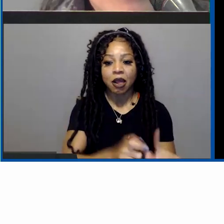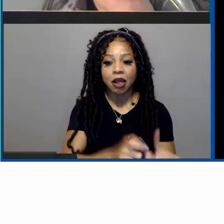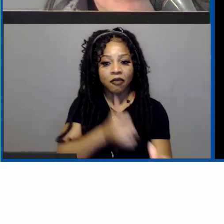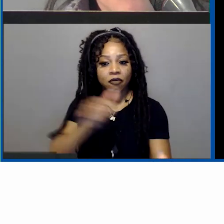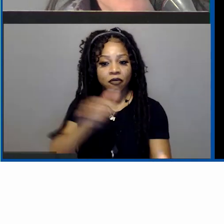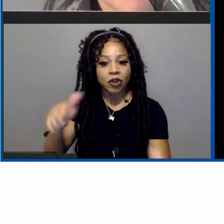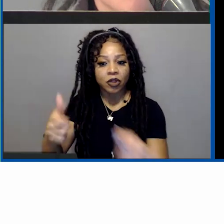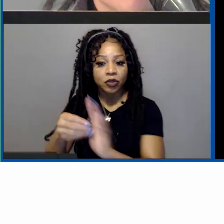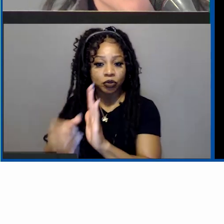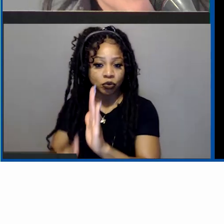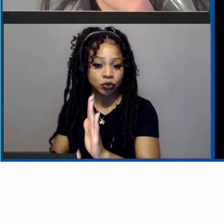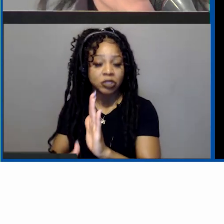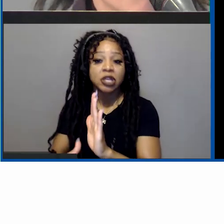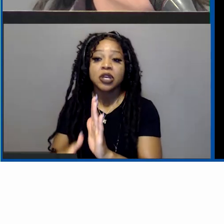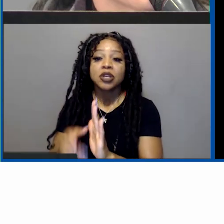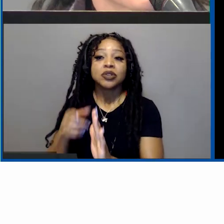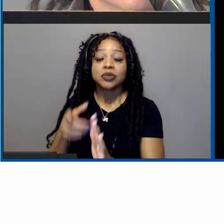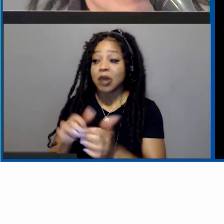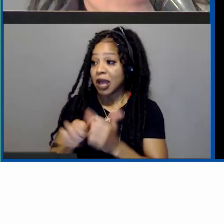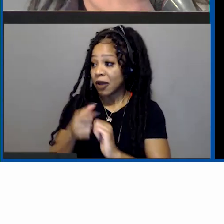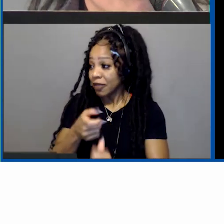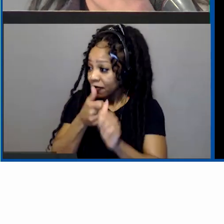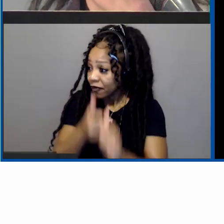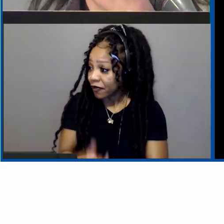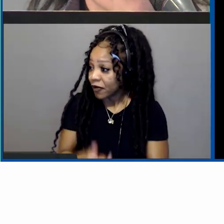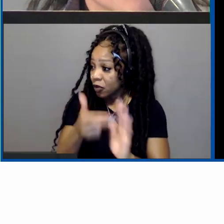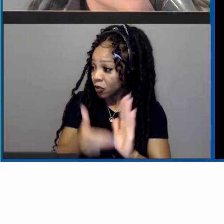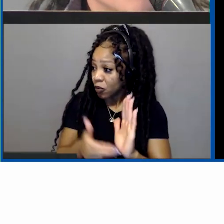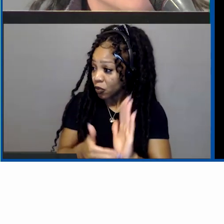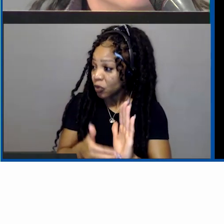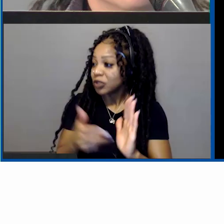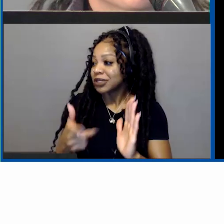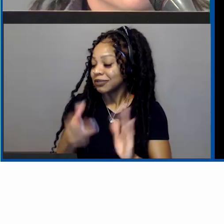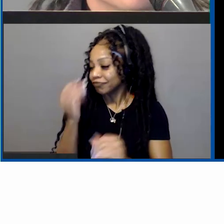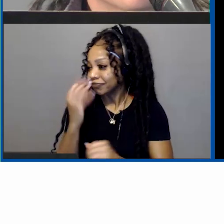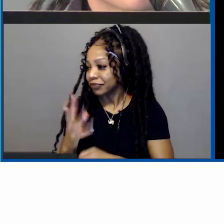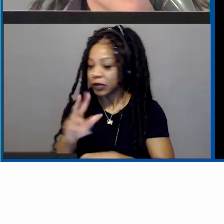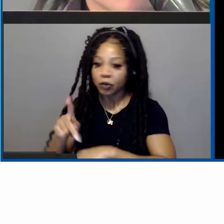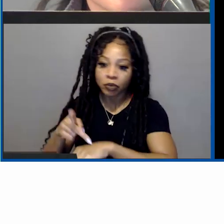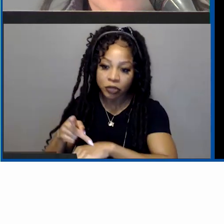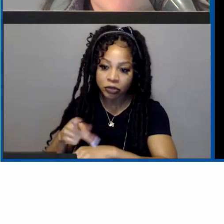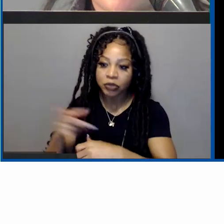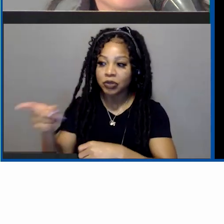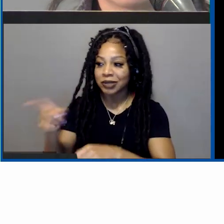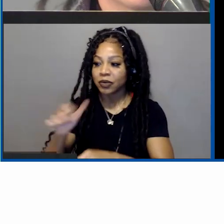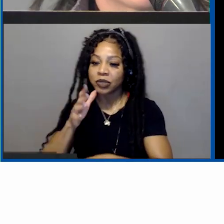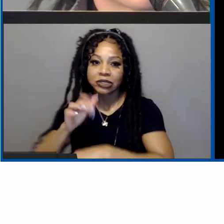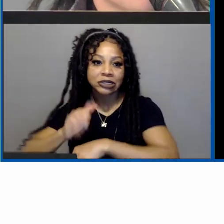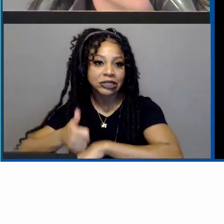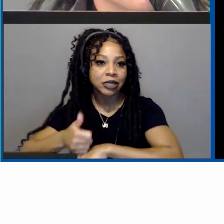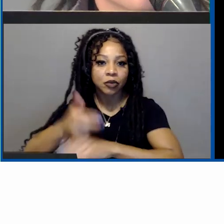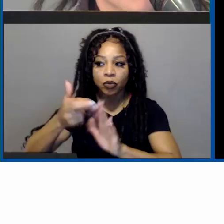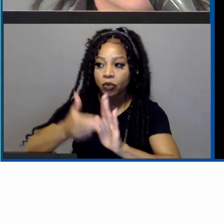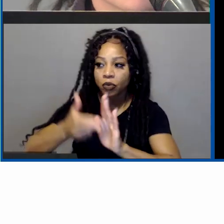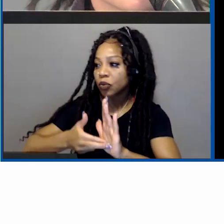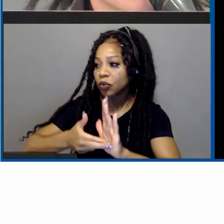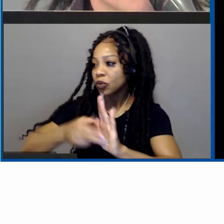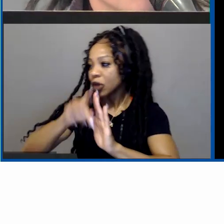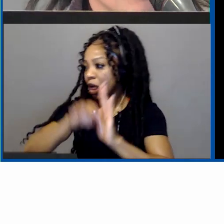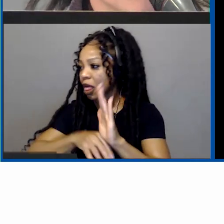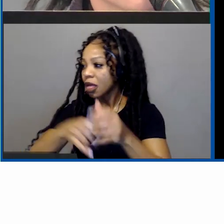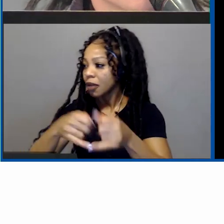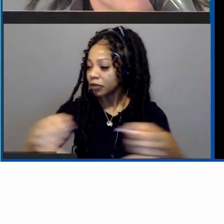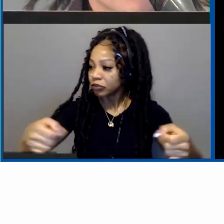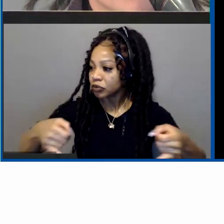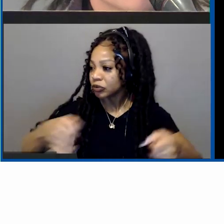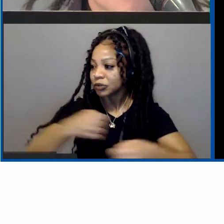still be in the same school, but this way they won't be in the same classroom. So they'll have to set up some rules and guidelines and boundaries